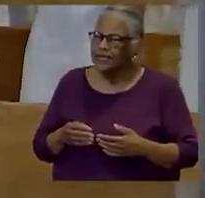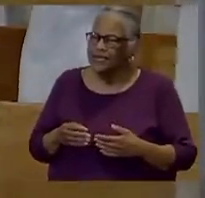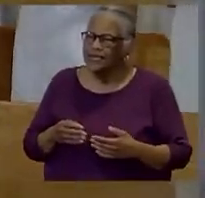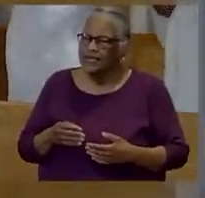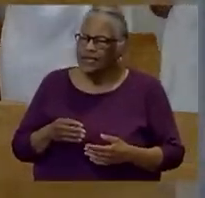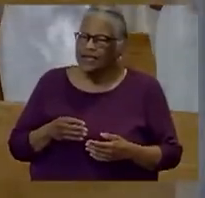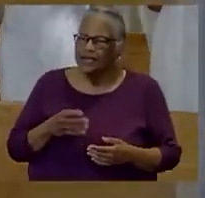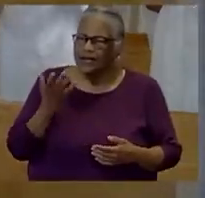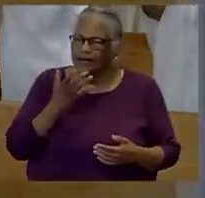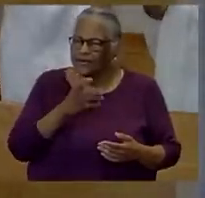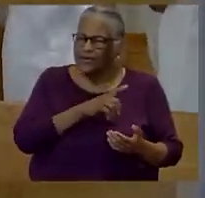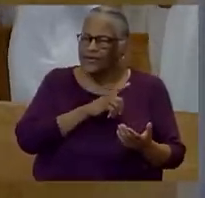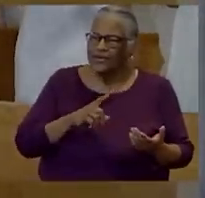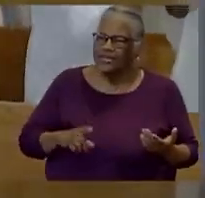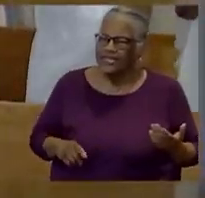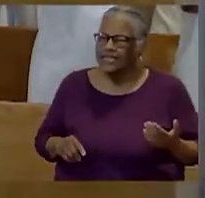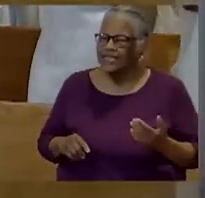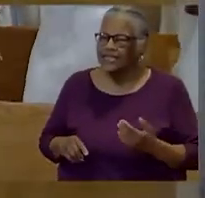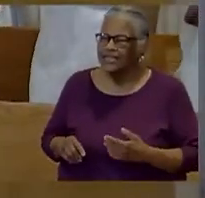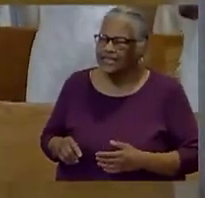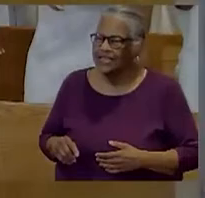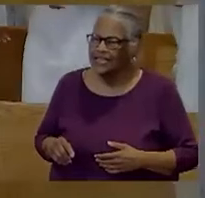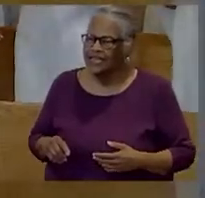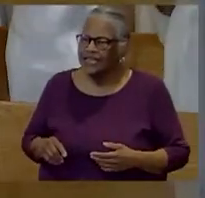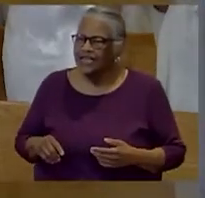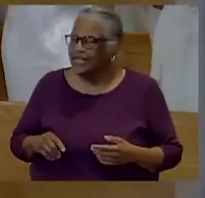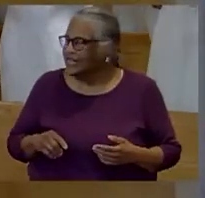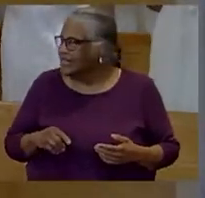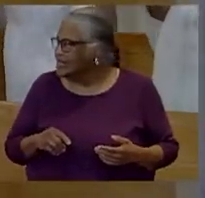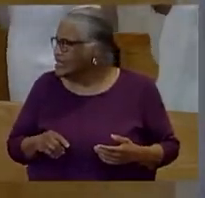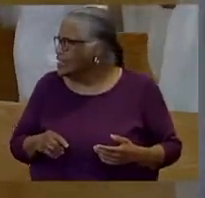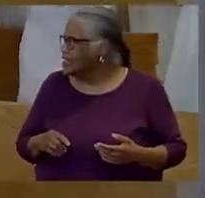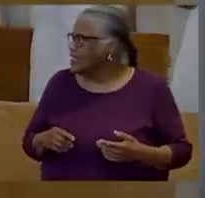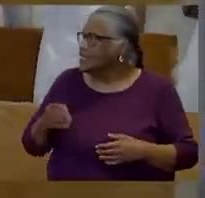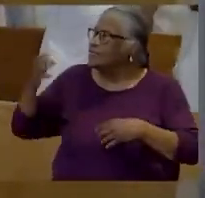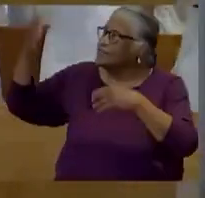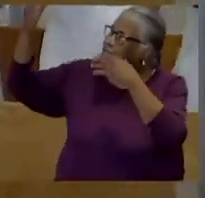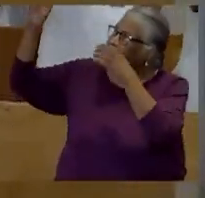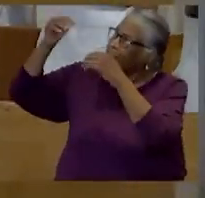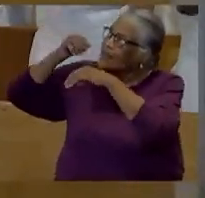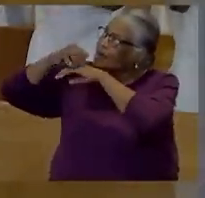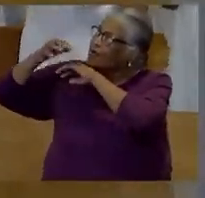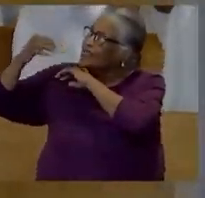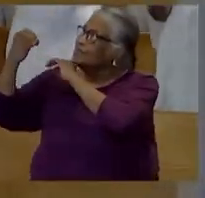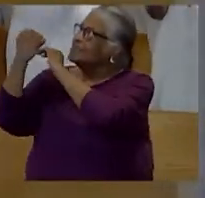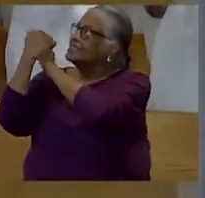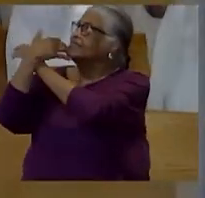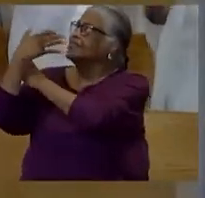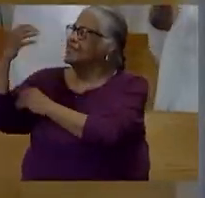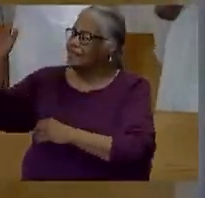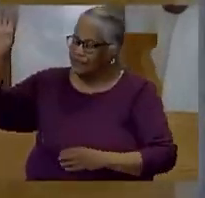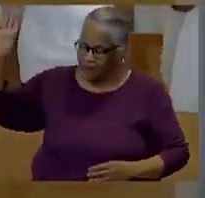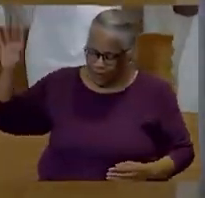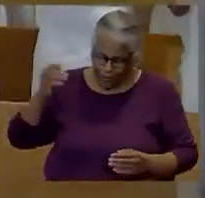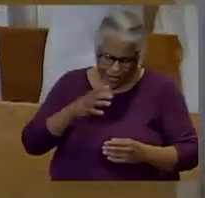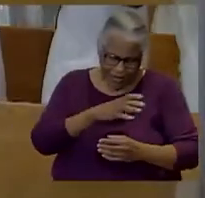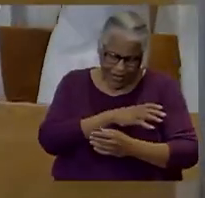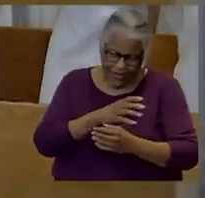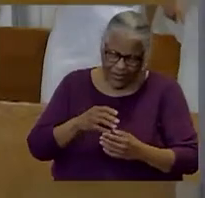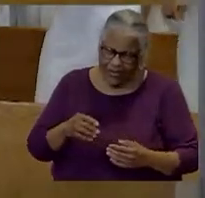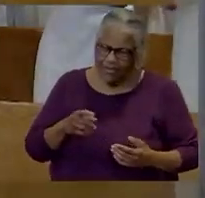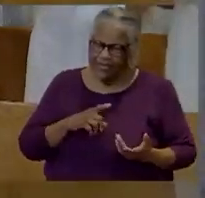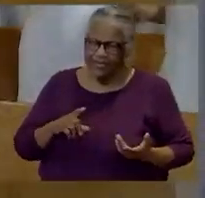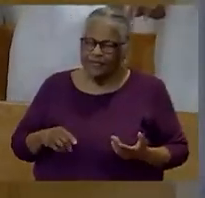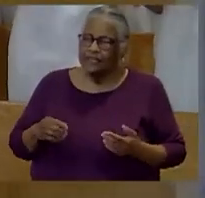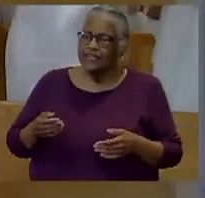power, Lord. Send it on down, Lord. Send it on down,